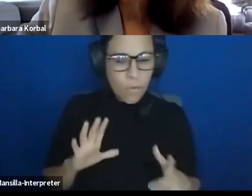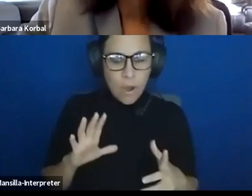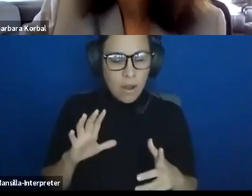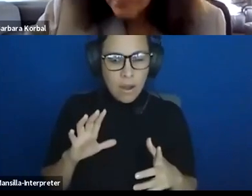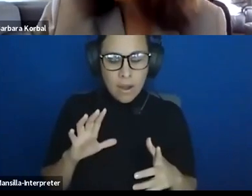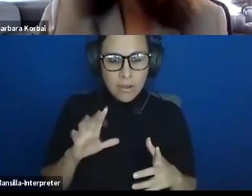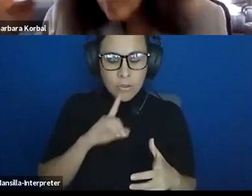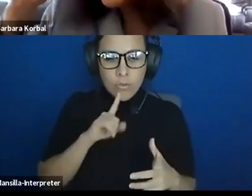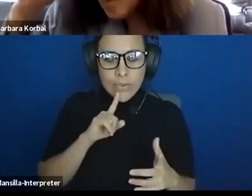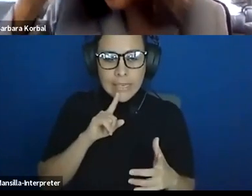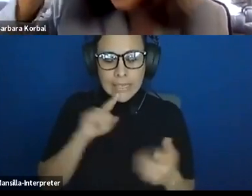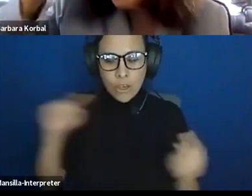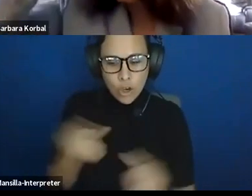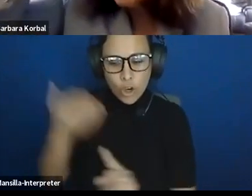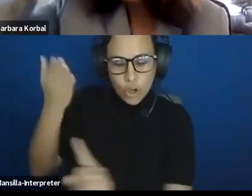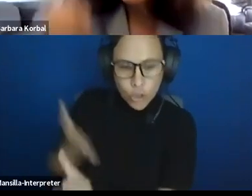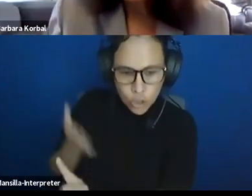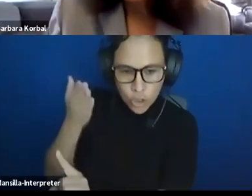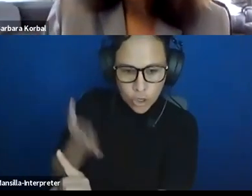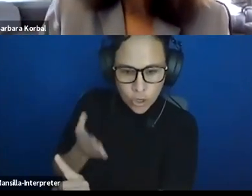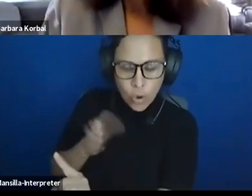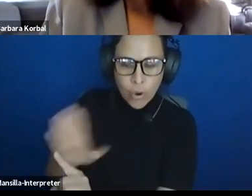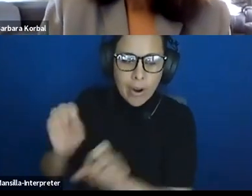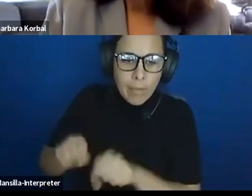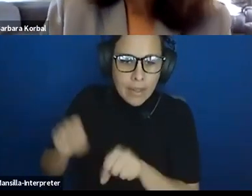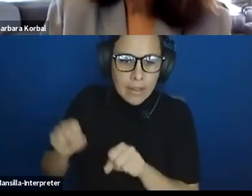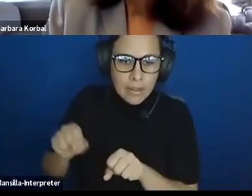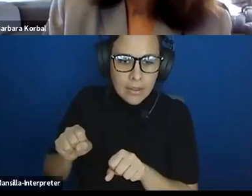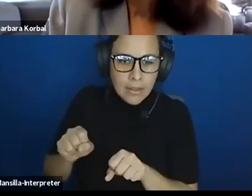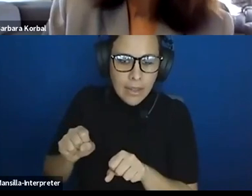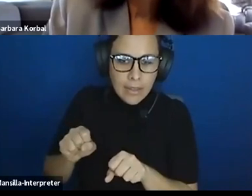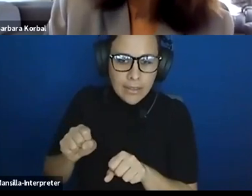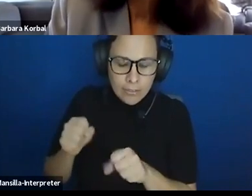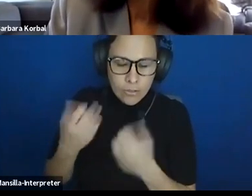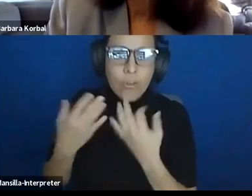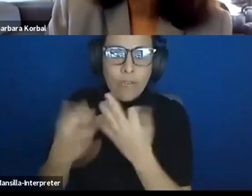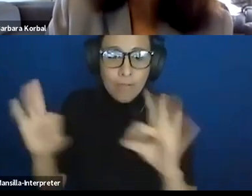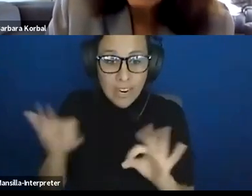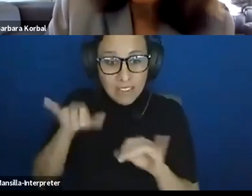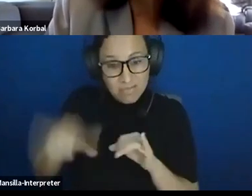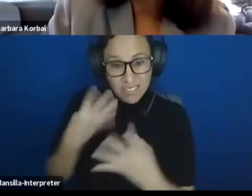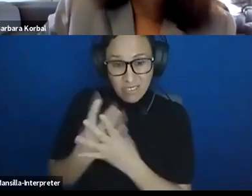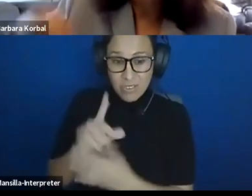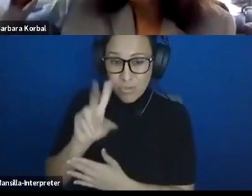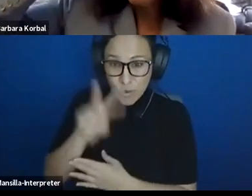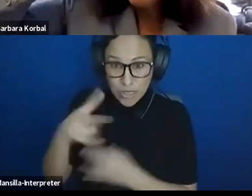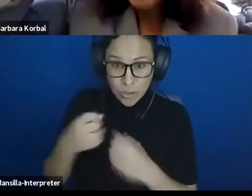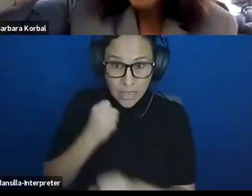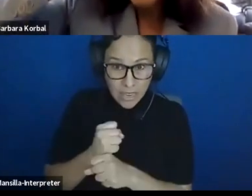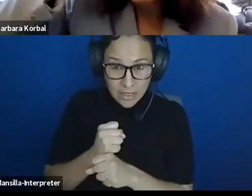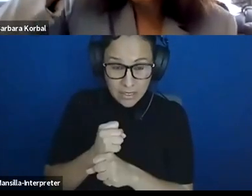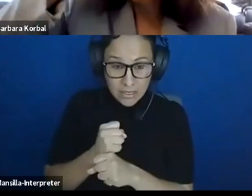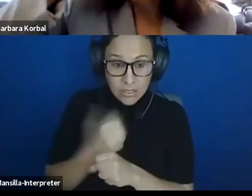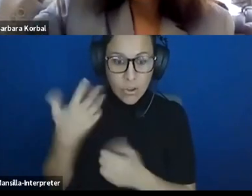would hinder her ability to leave prison. She was there for 22 years. So that may